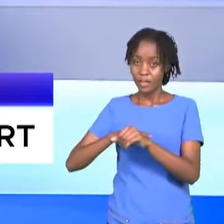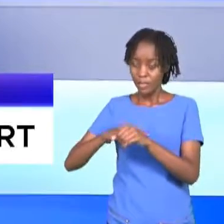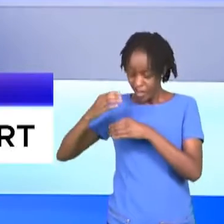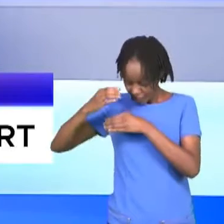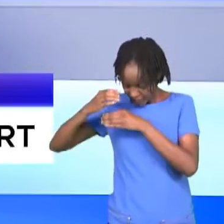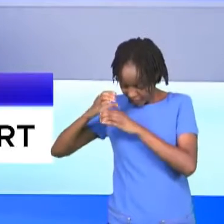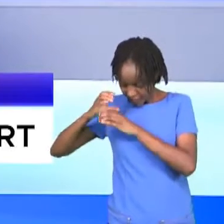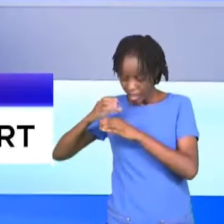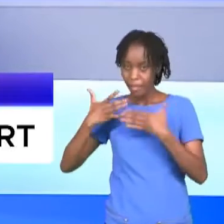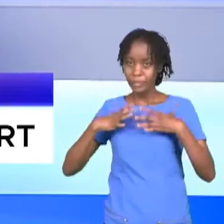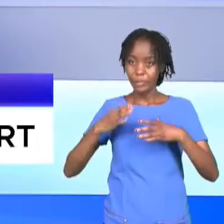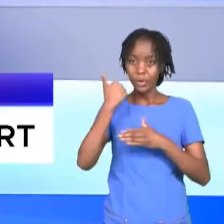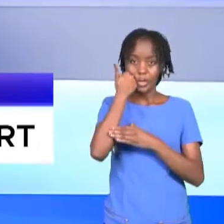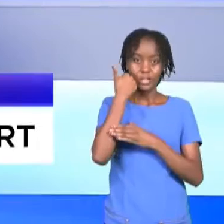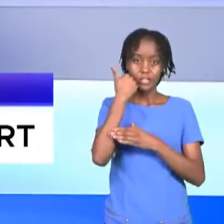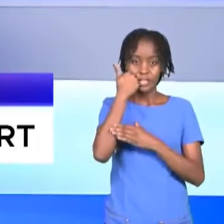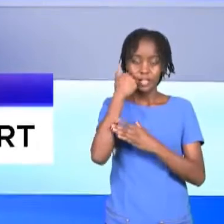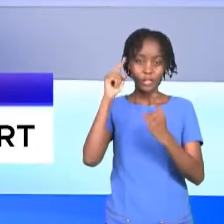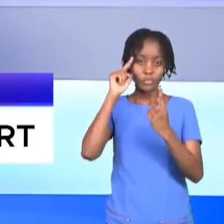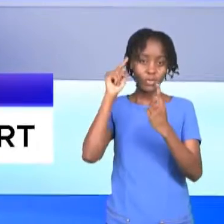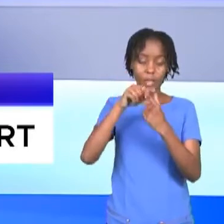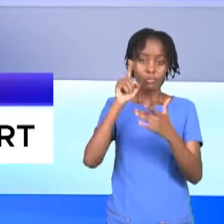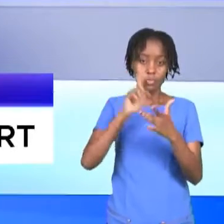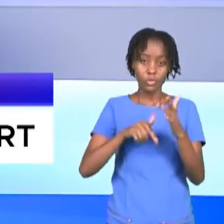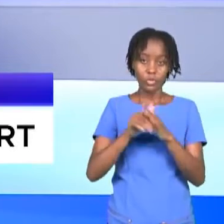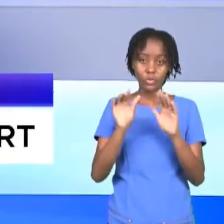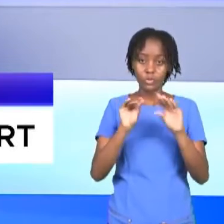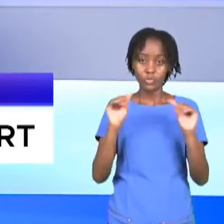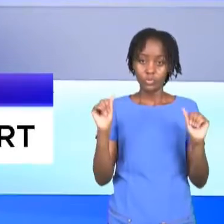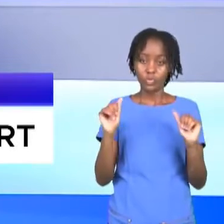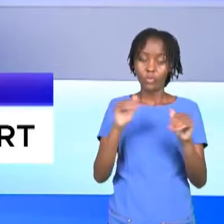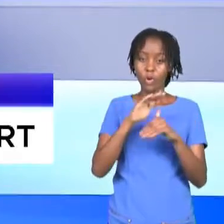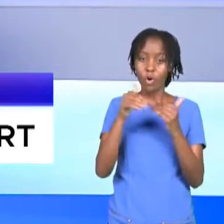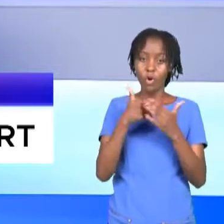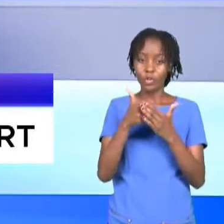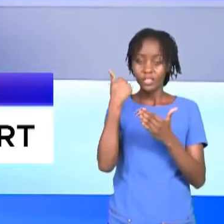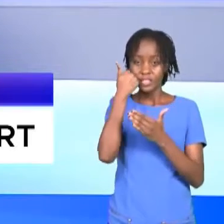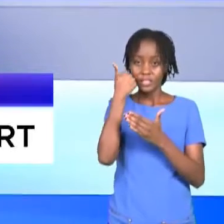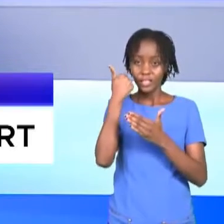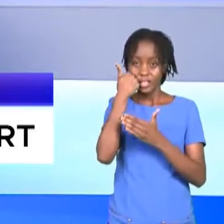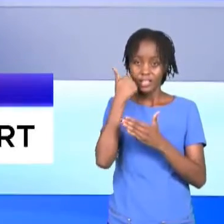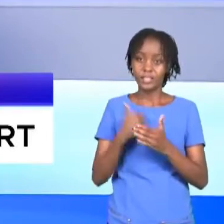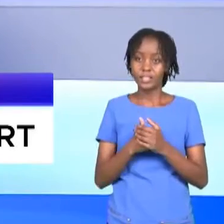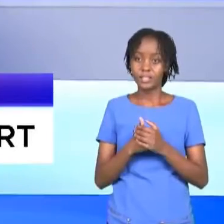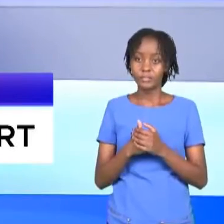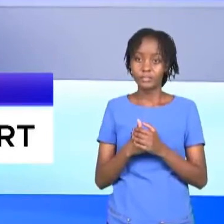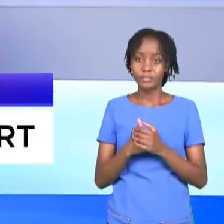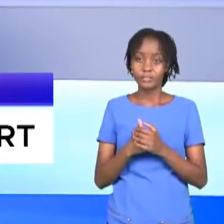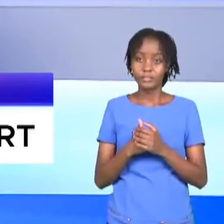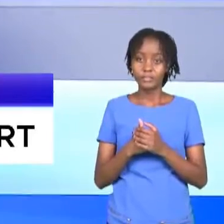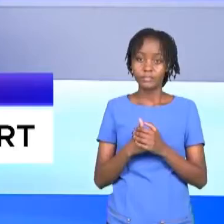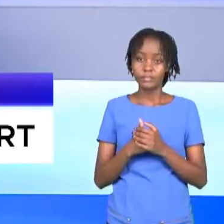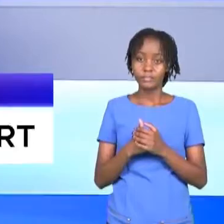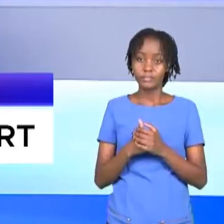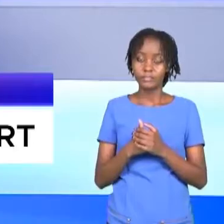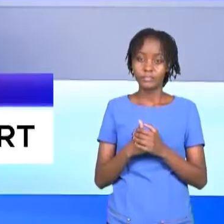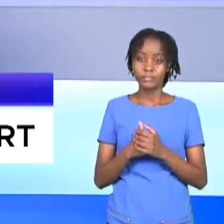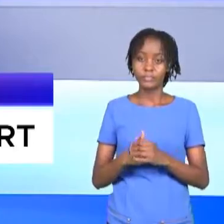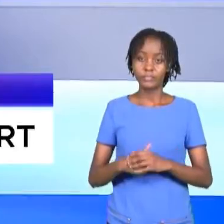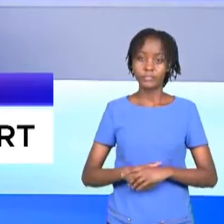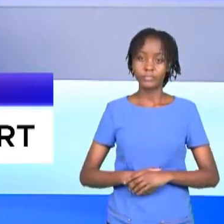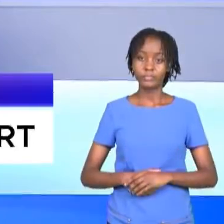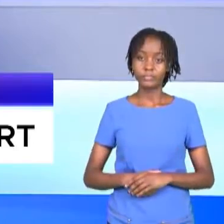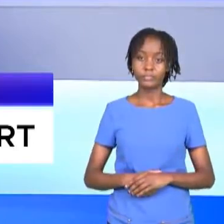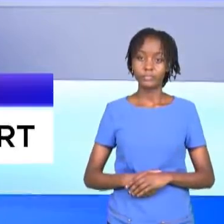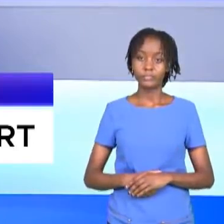awareness with an intention of fighting the non-communicable diseases at its early stages, as David Kagina is now